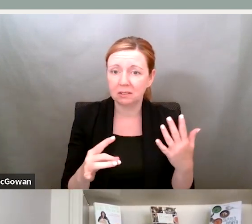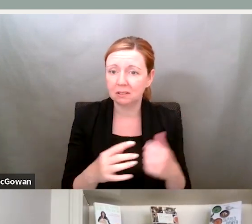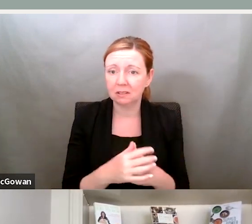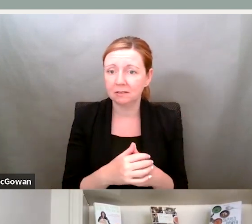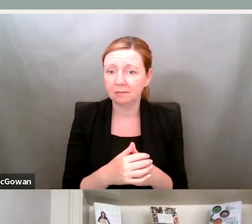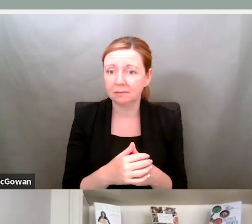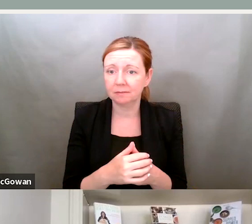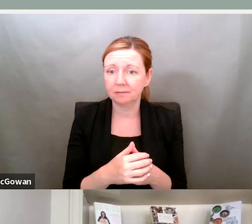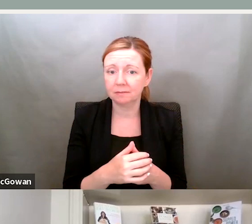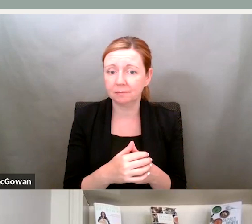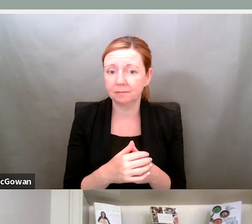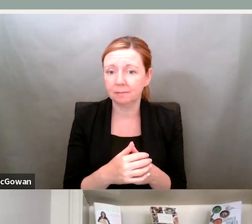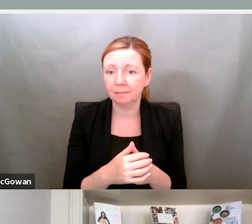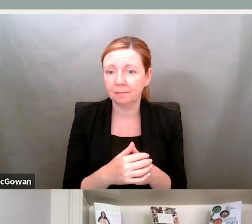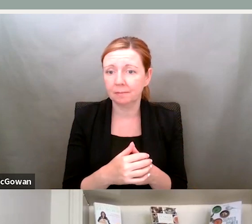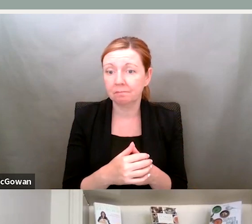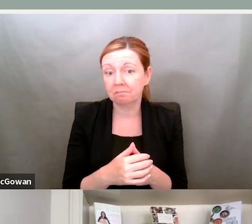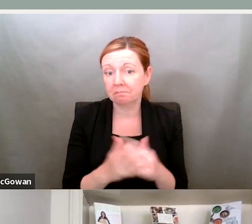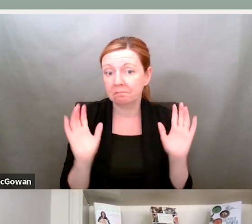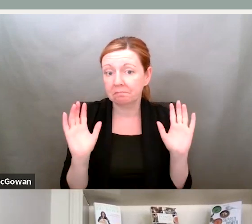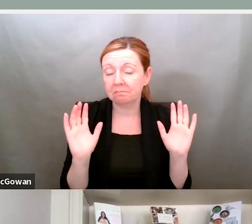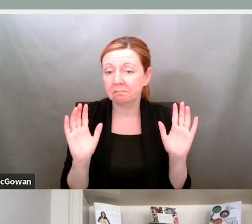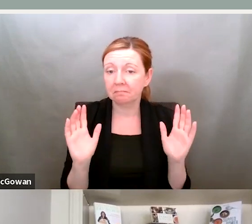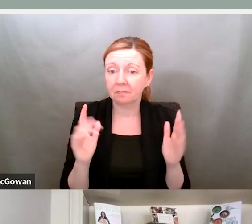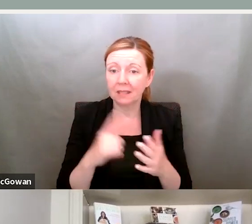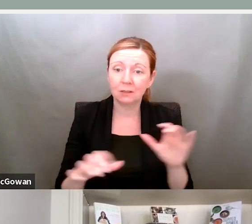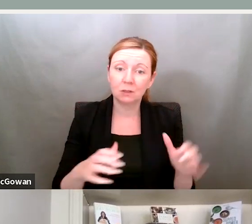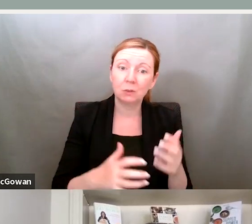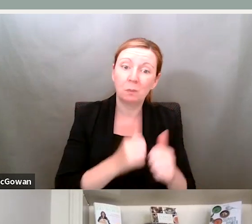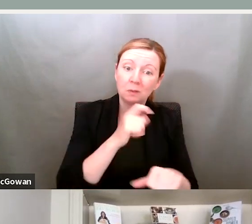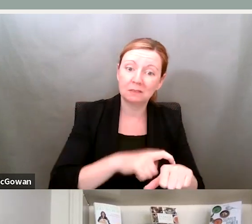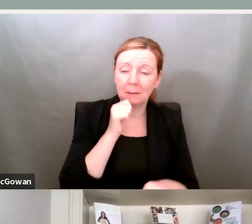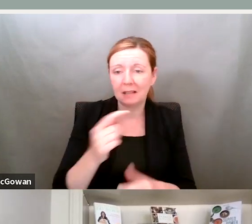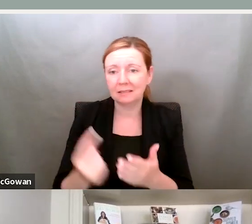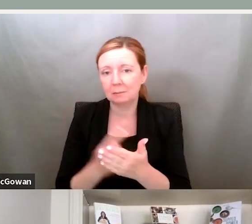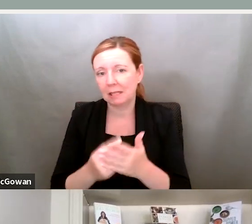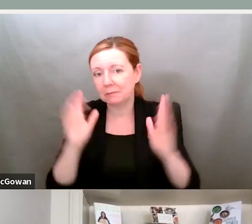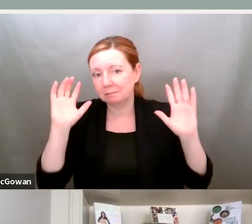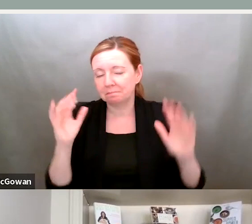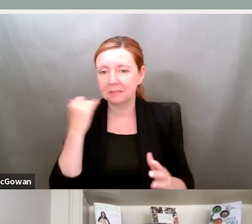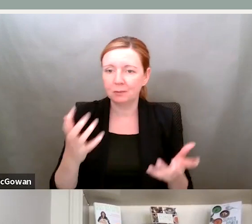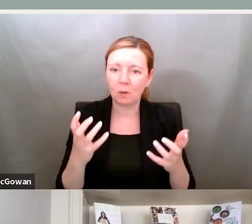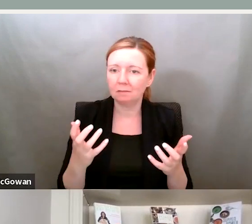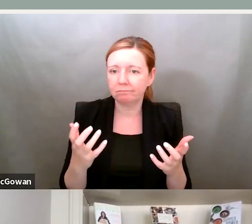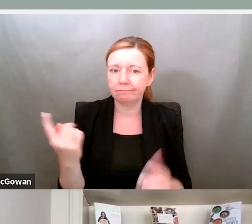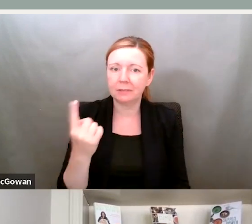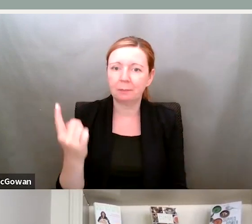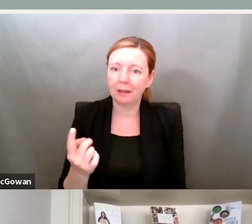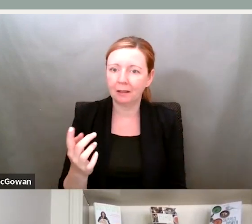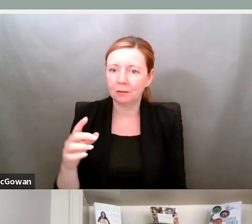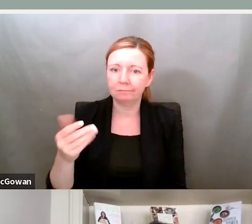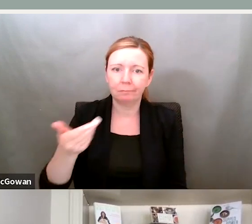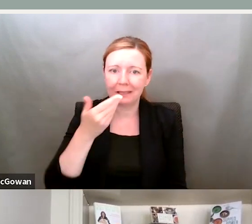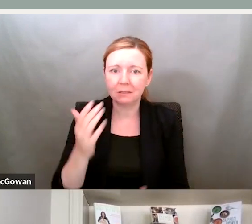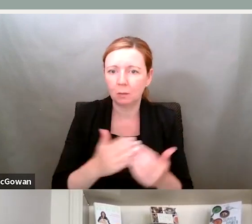And but again, it's what you do most of the time, not sometimes. So if you're craving a little something or a pizza or